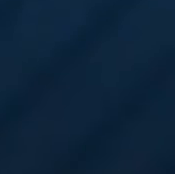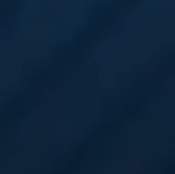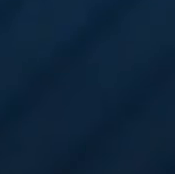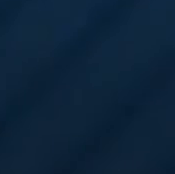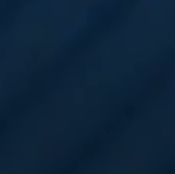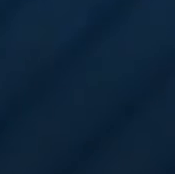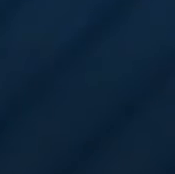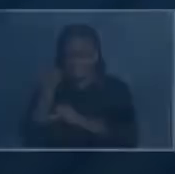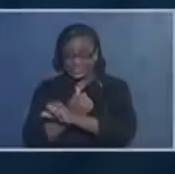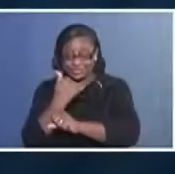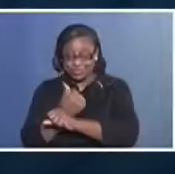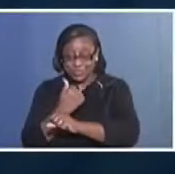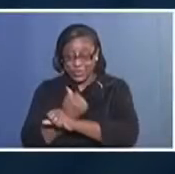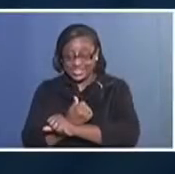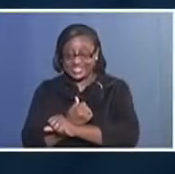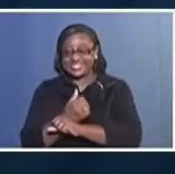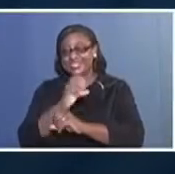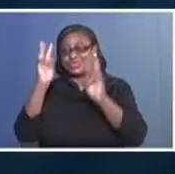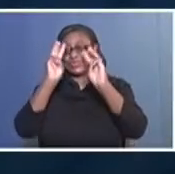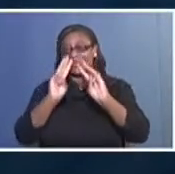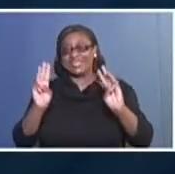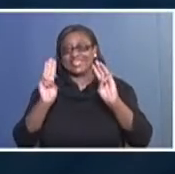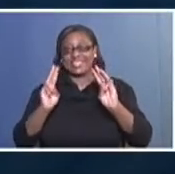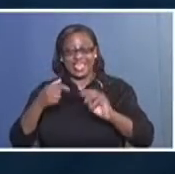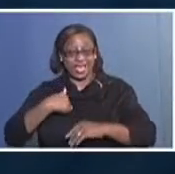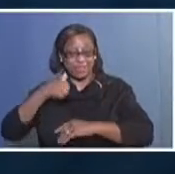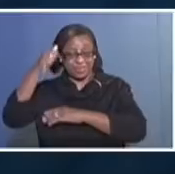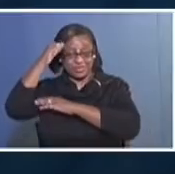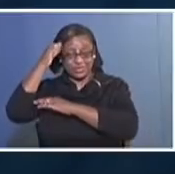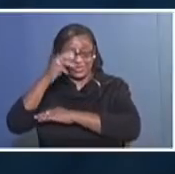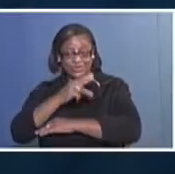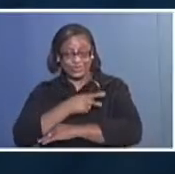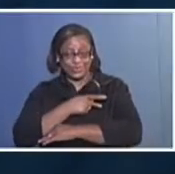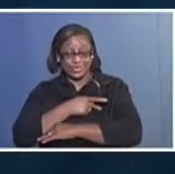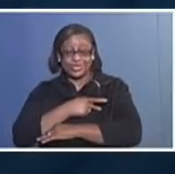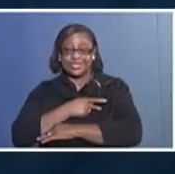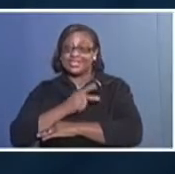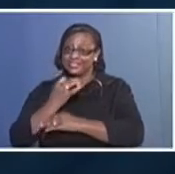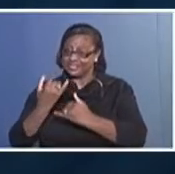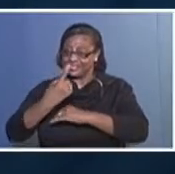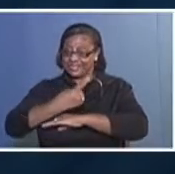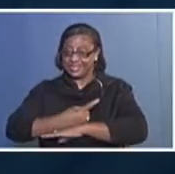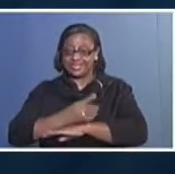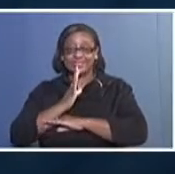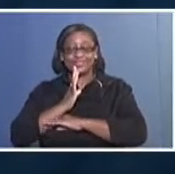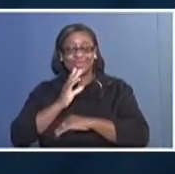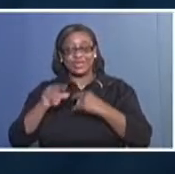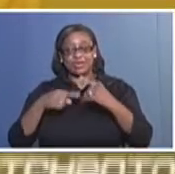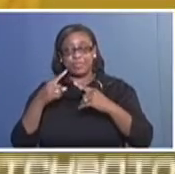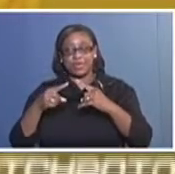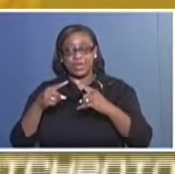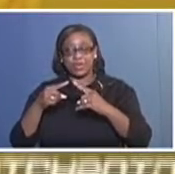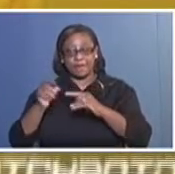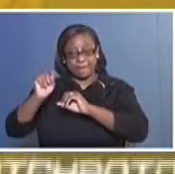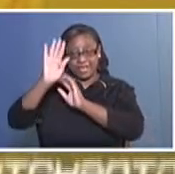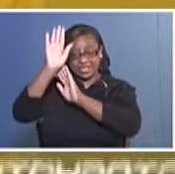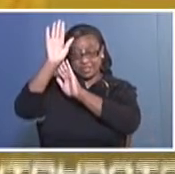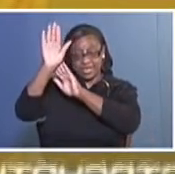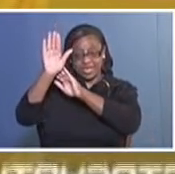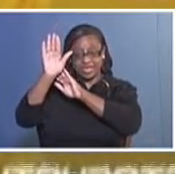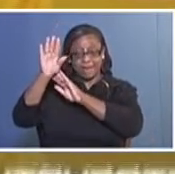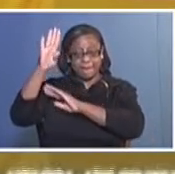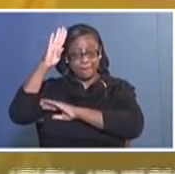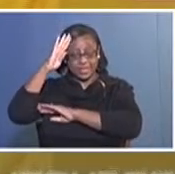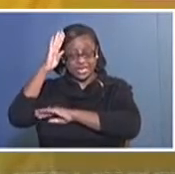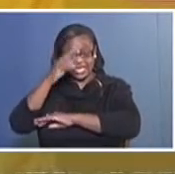Welcome to your sports on this Wednesday. I'm Amajal Knowles. Topping sports news. Well, yesterday we reported Bahamian basketball superstar